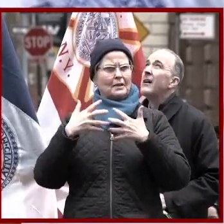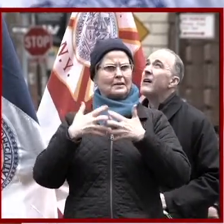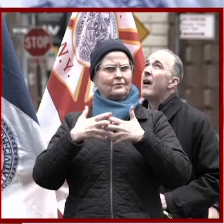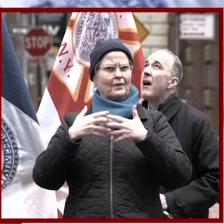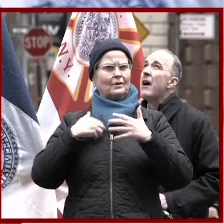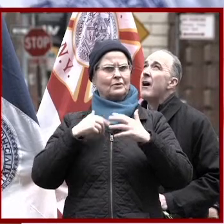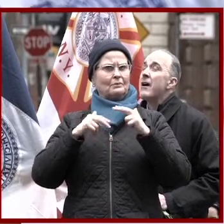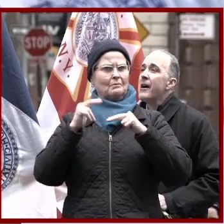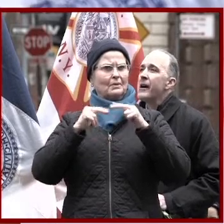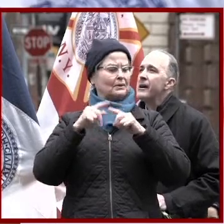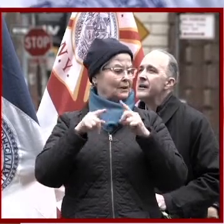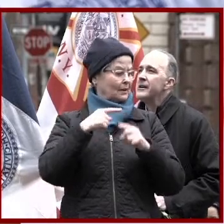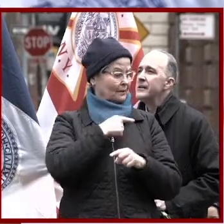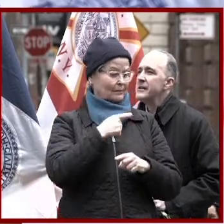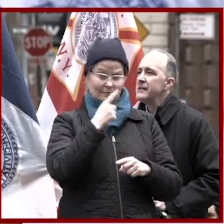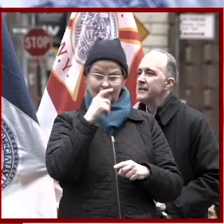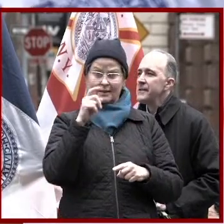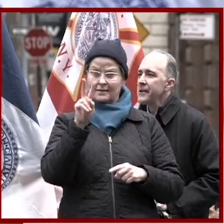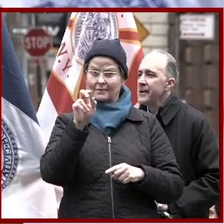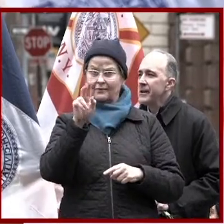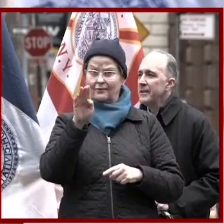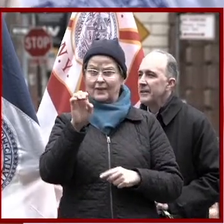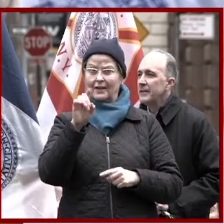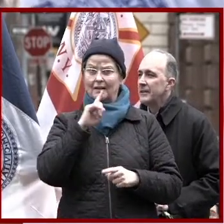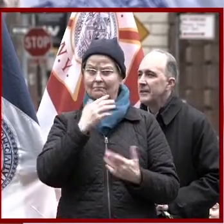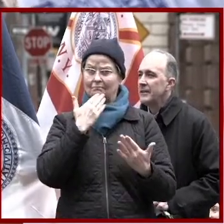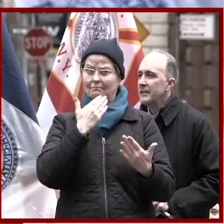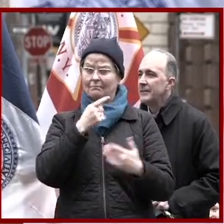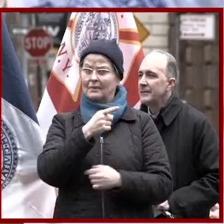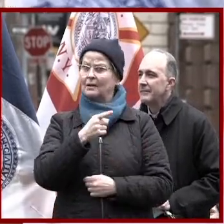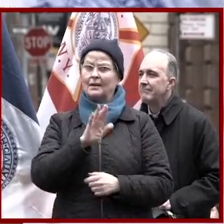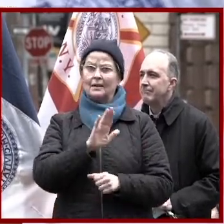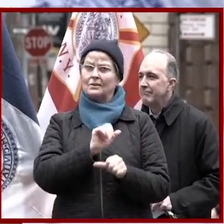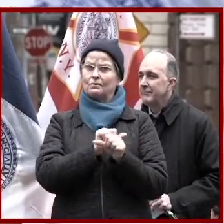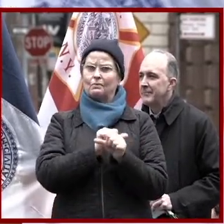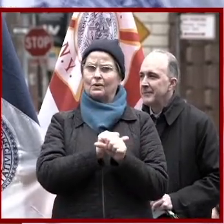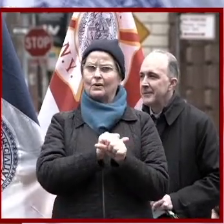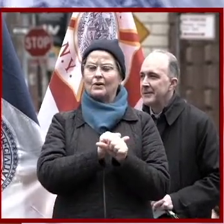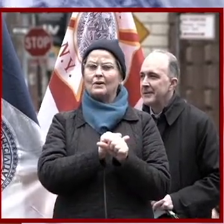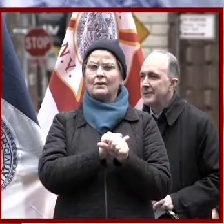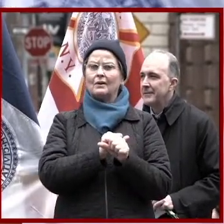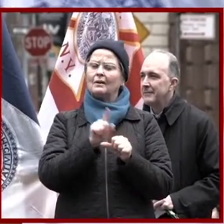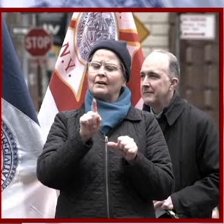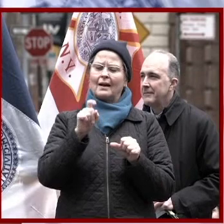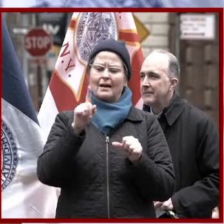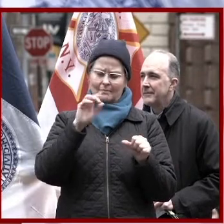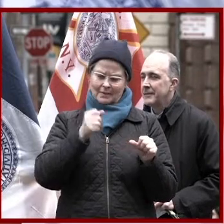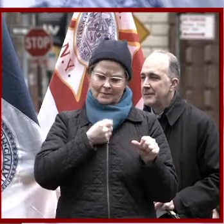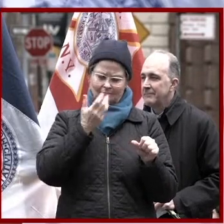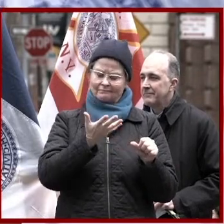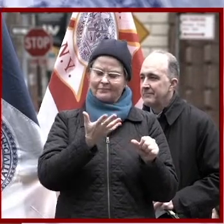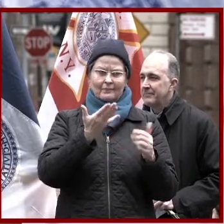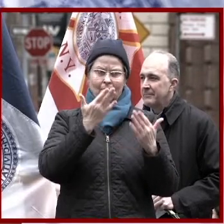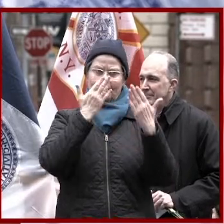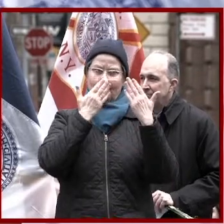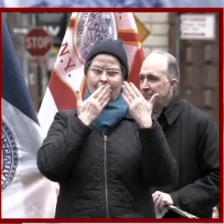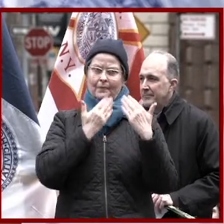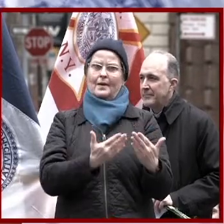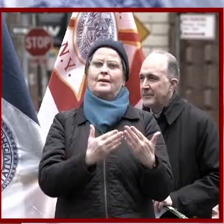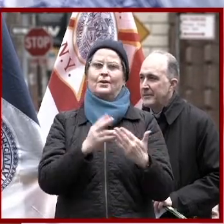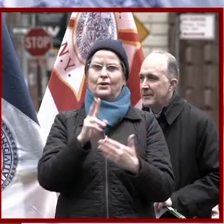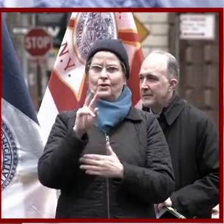Vinny Alvarez and the New York City Central Labor Council. And I would be remiss if I didn't express my deep thanks and appreciation to you,